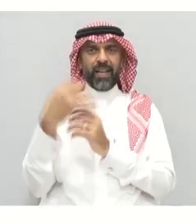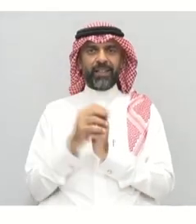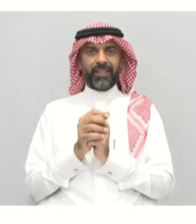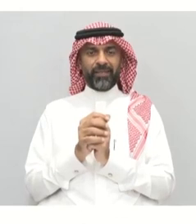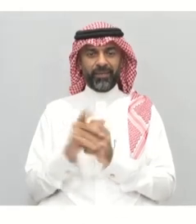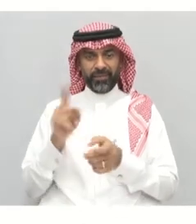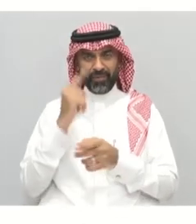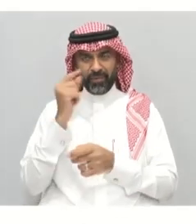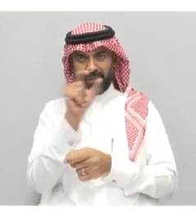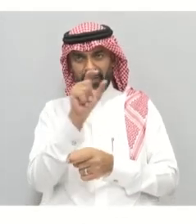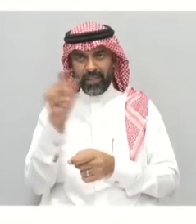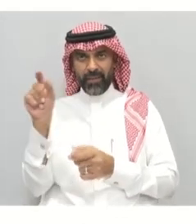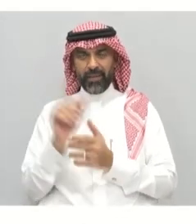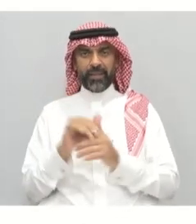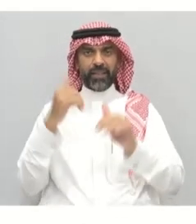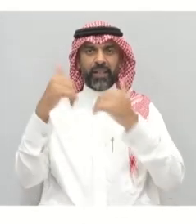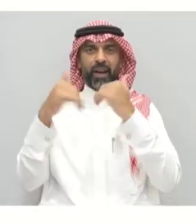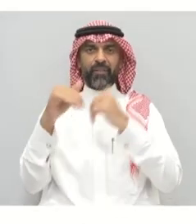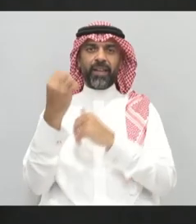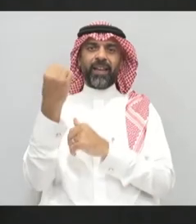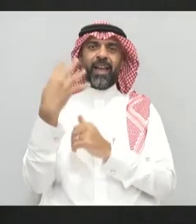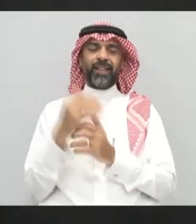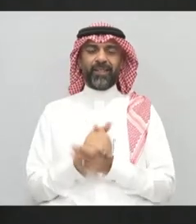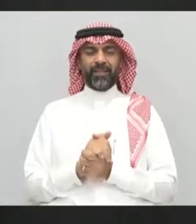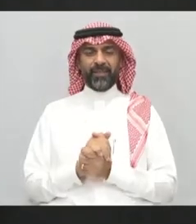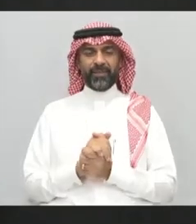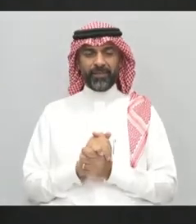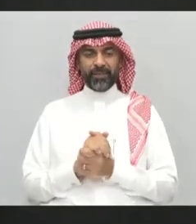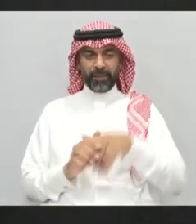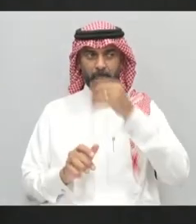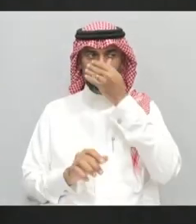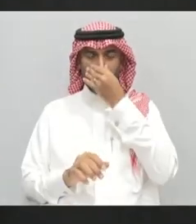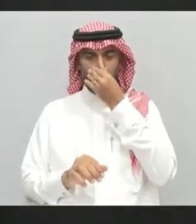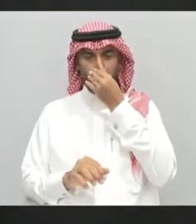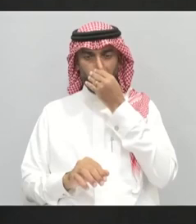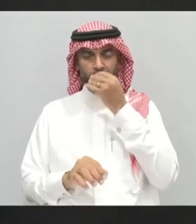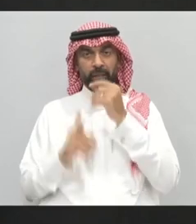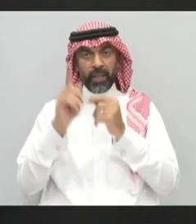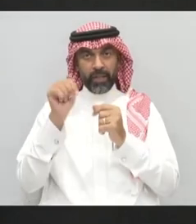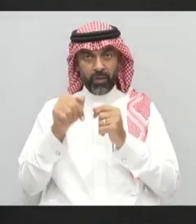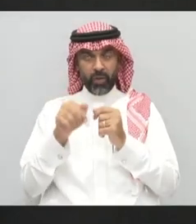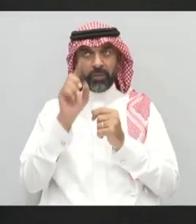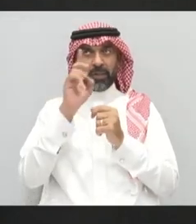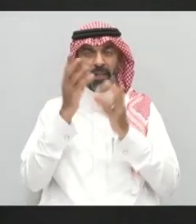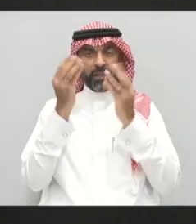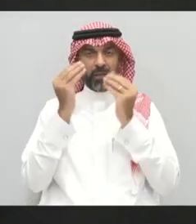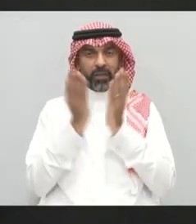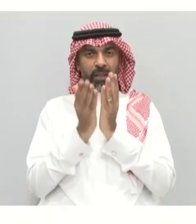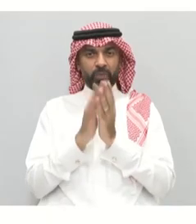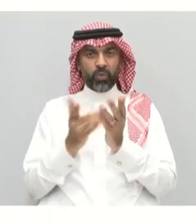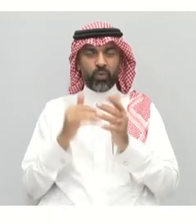Again, traffic light. Okay, so today we will learn about the traffic light. Okay, and